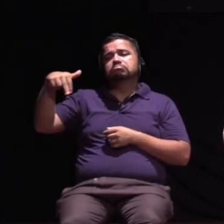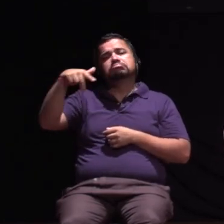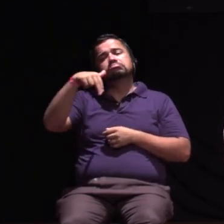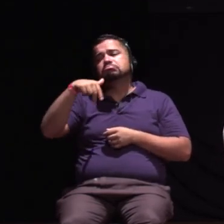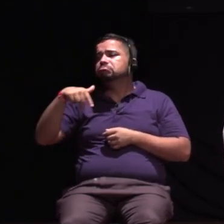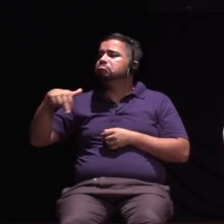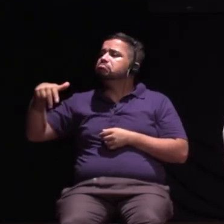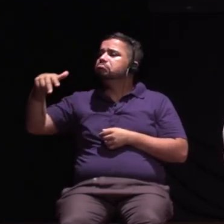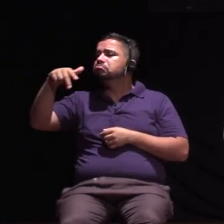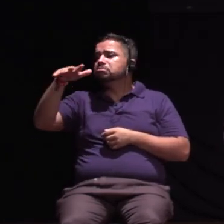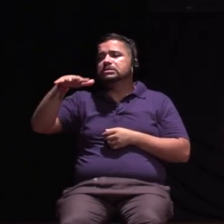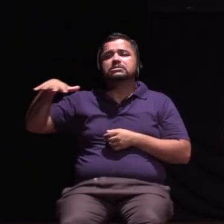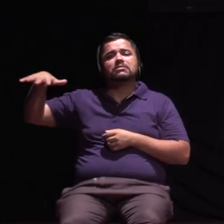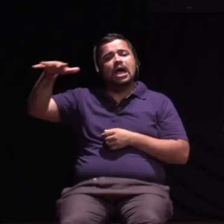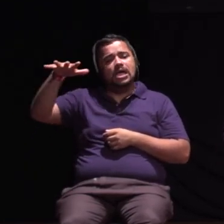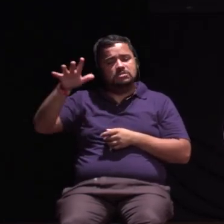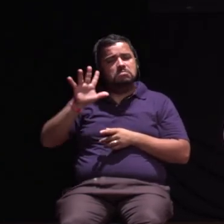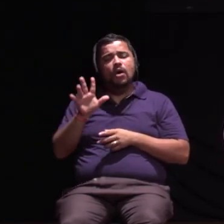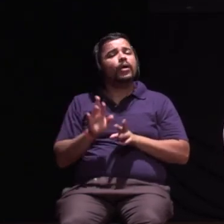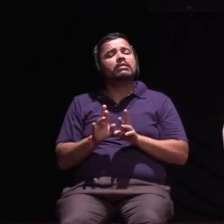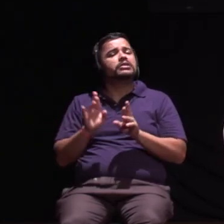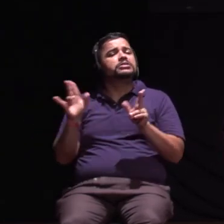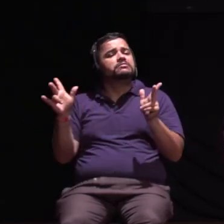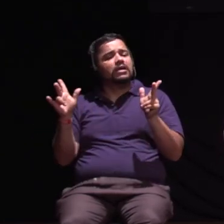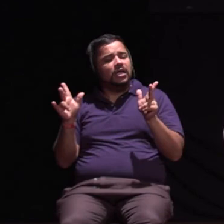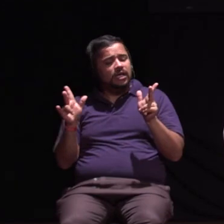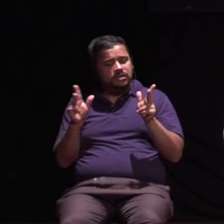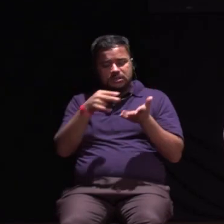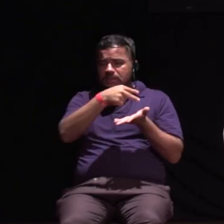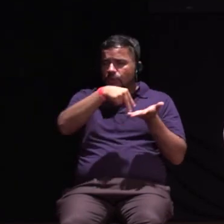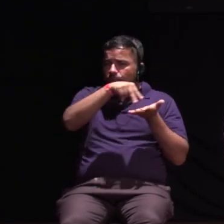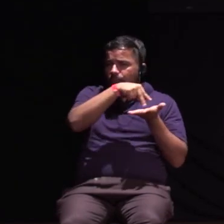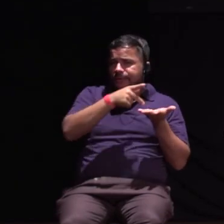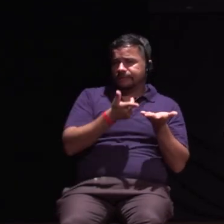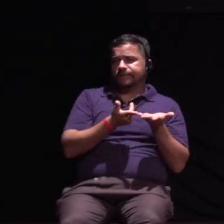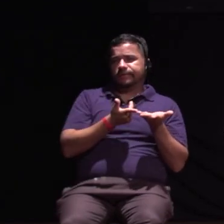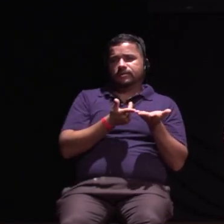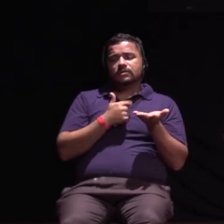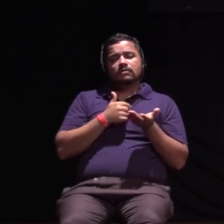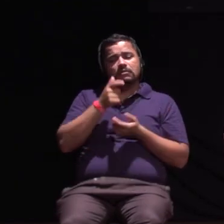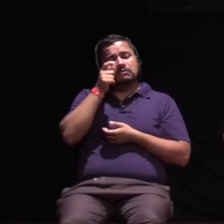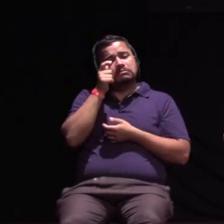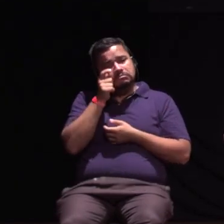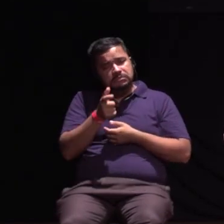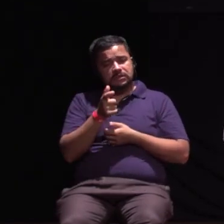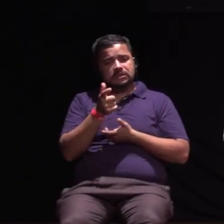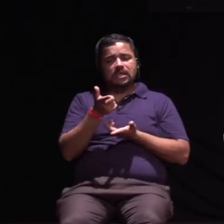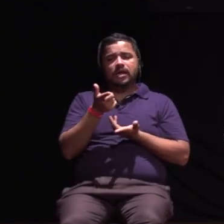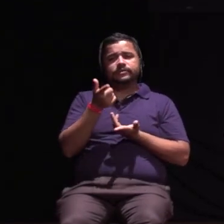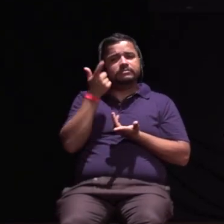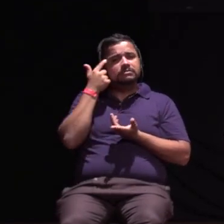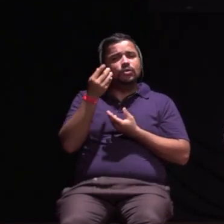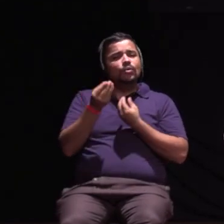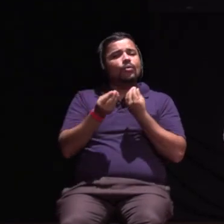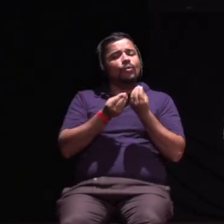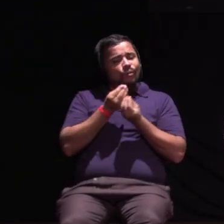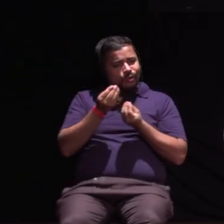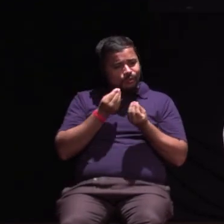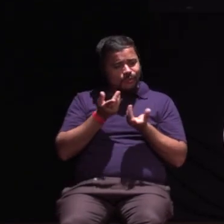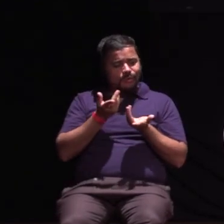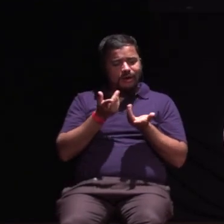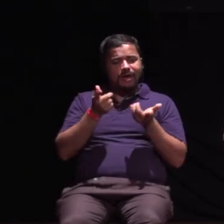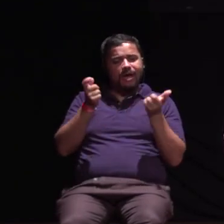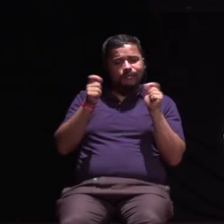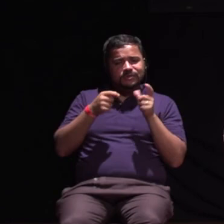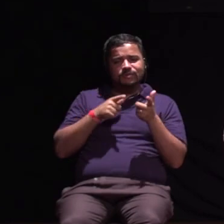What I'm really interested in myself also is this idea that how can we deconstruct the institution through the bodies? How